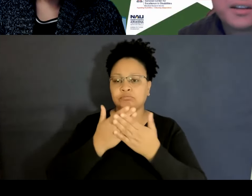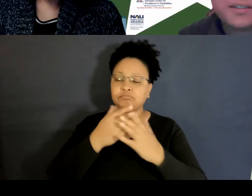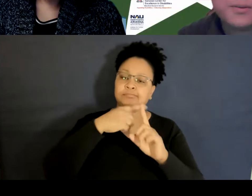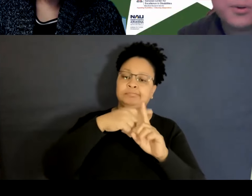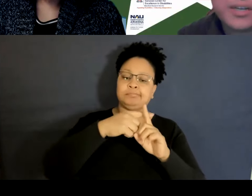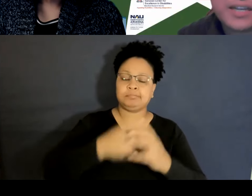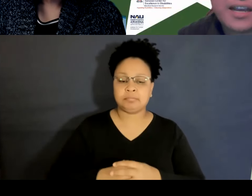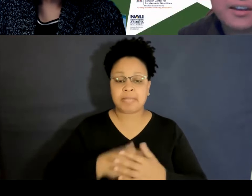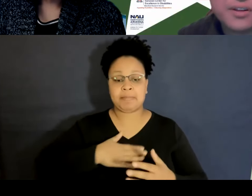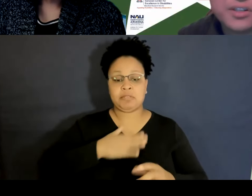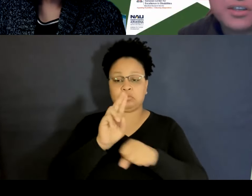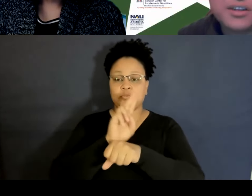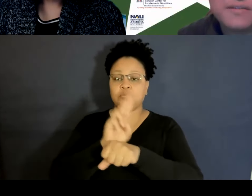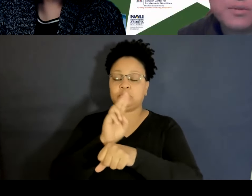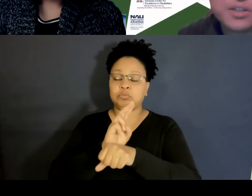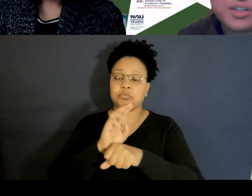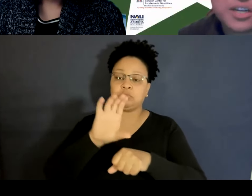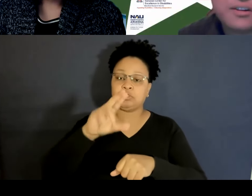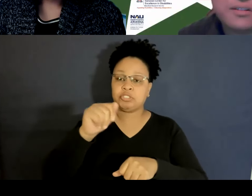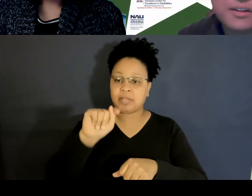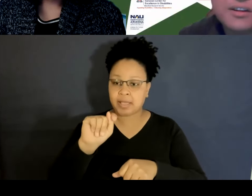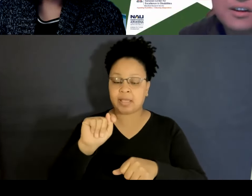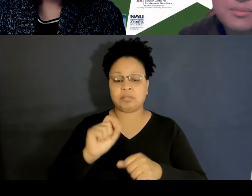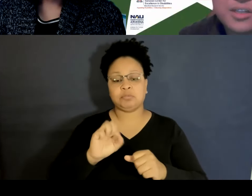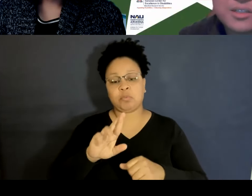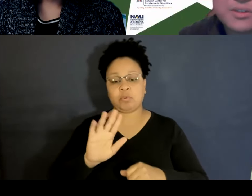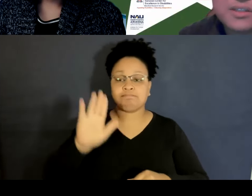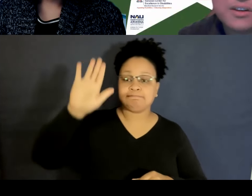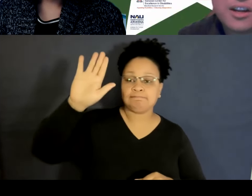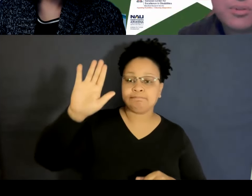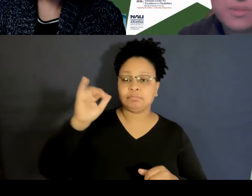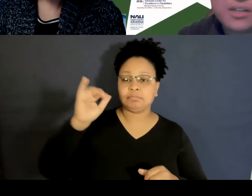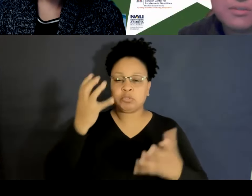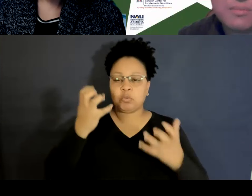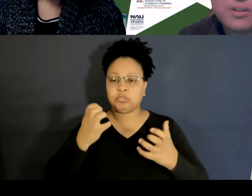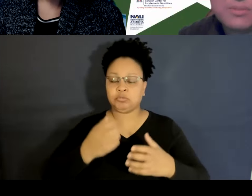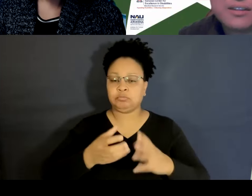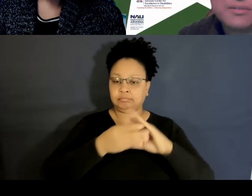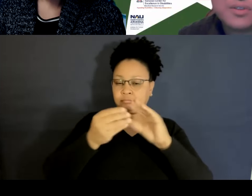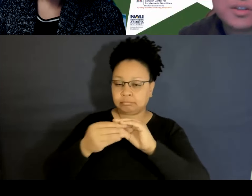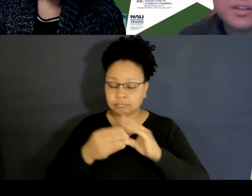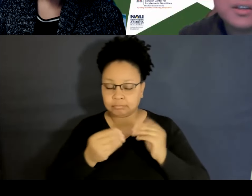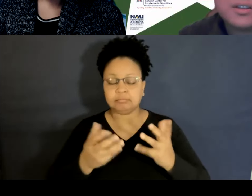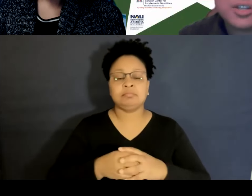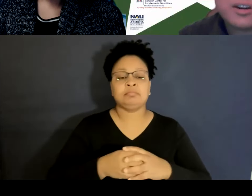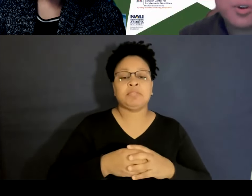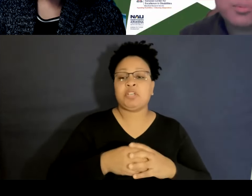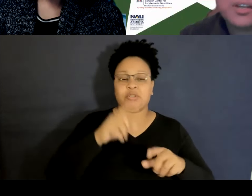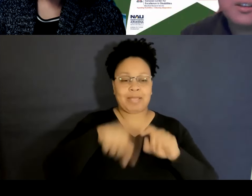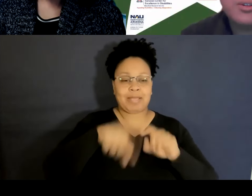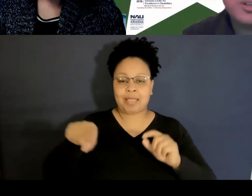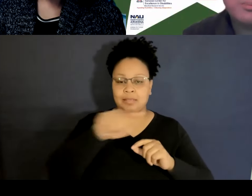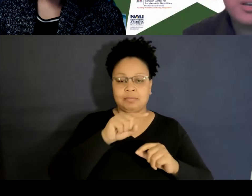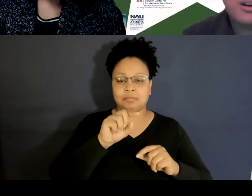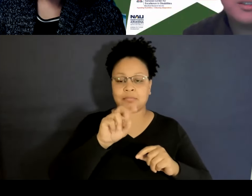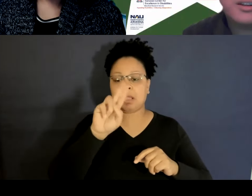the chat or raise hand function if you wish to share. Participants are not permitted to unmute themselves. To share